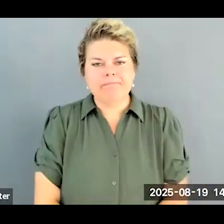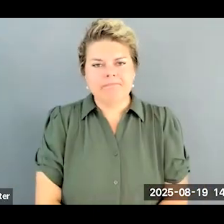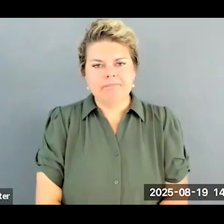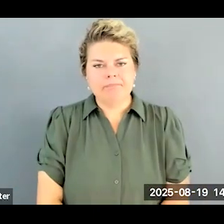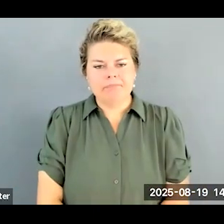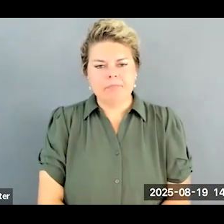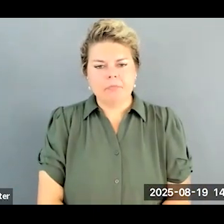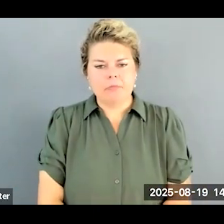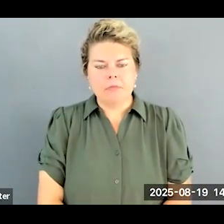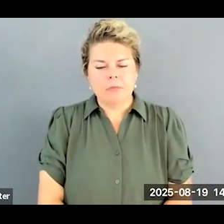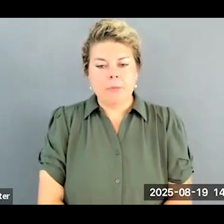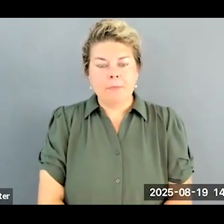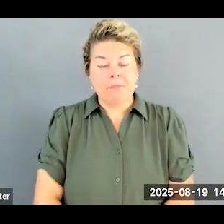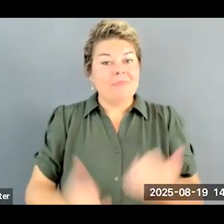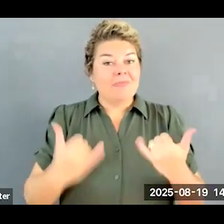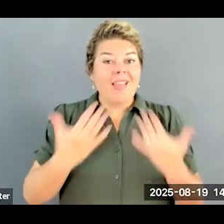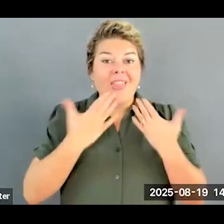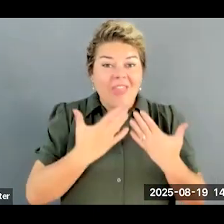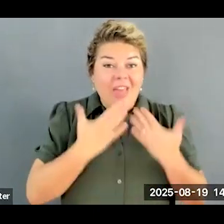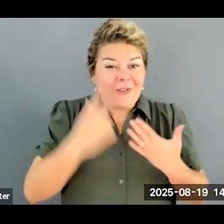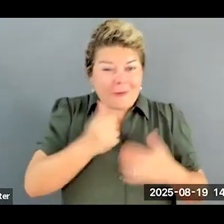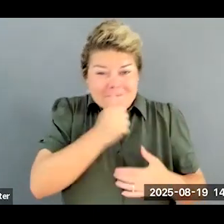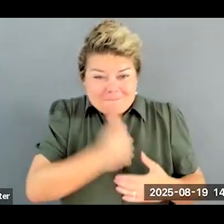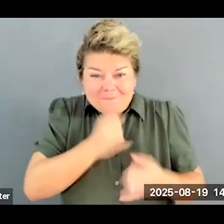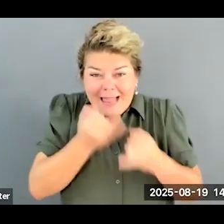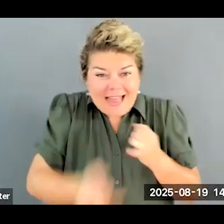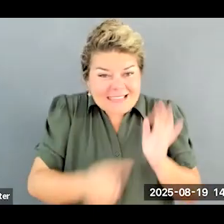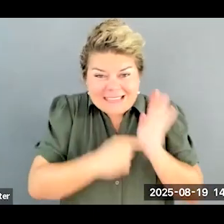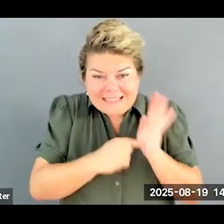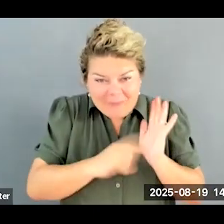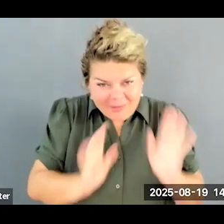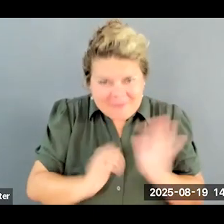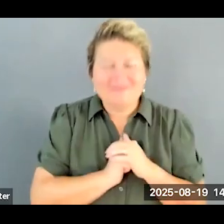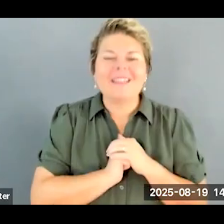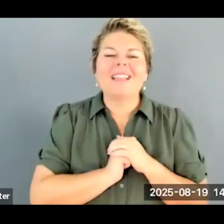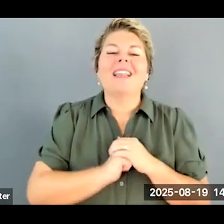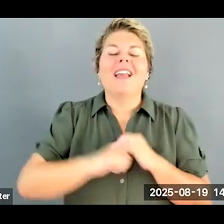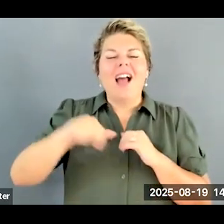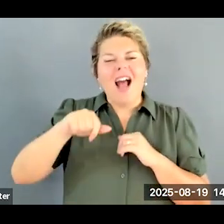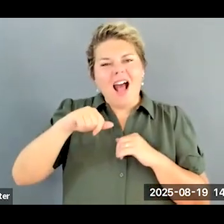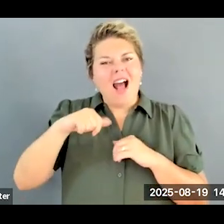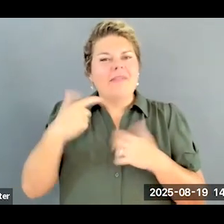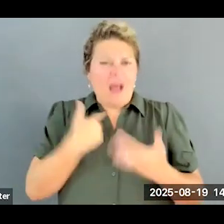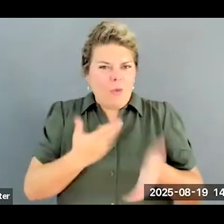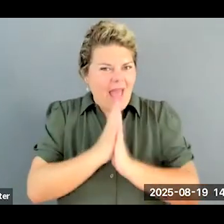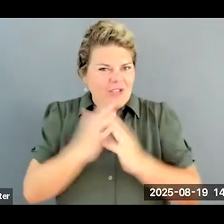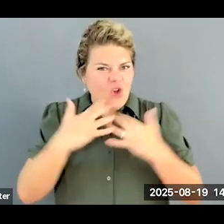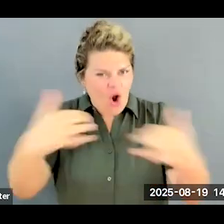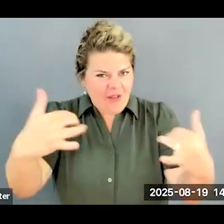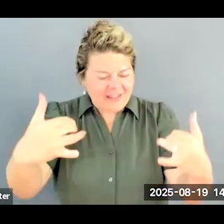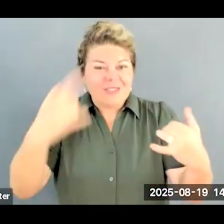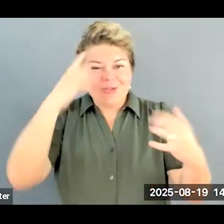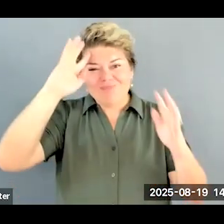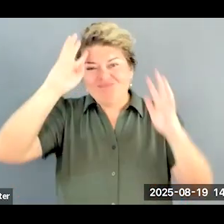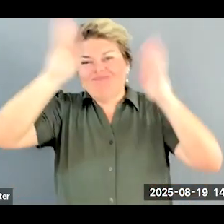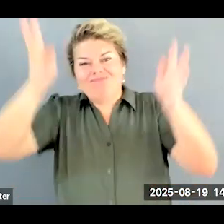All right, and thank you for sticking with me. This is the last one of our practice. This is another one where I would ask the audience to generate